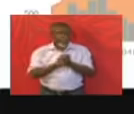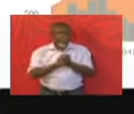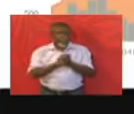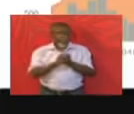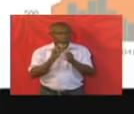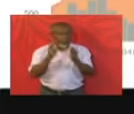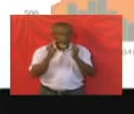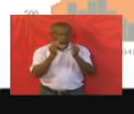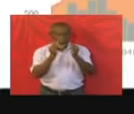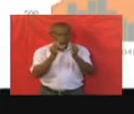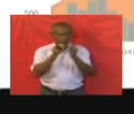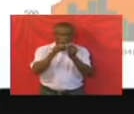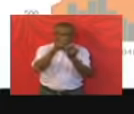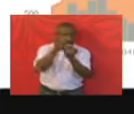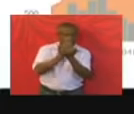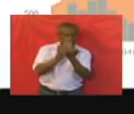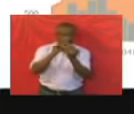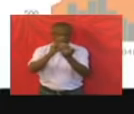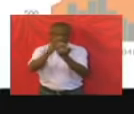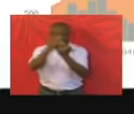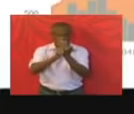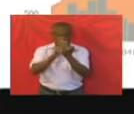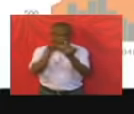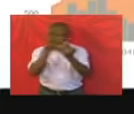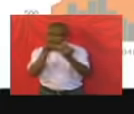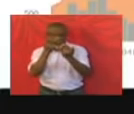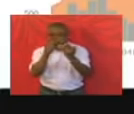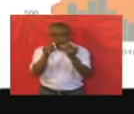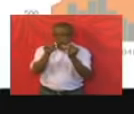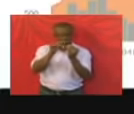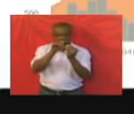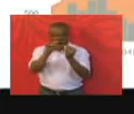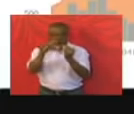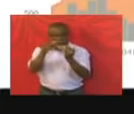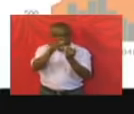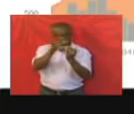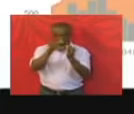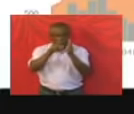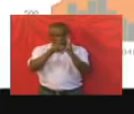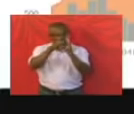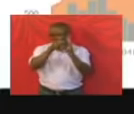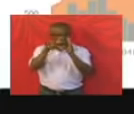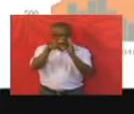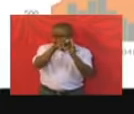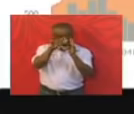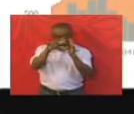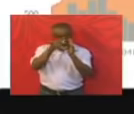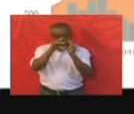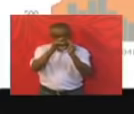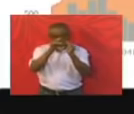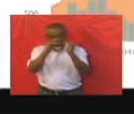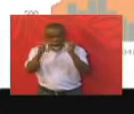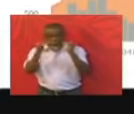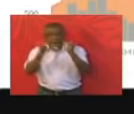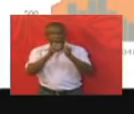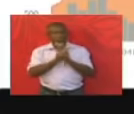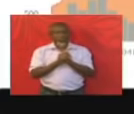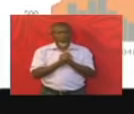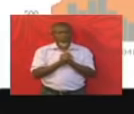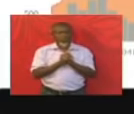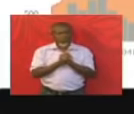are approximately similar in height, and we have the background of that salmon area which represents